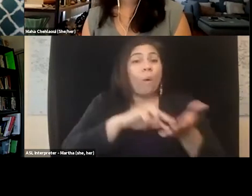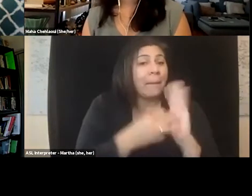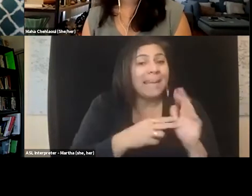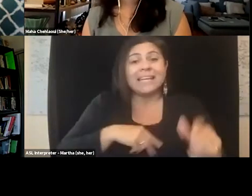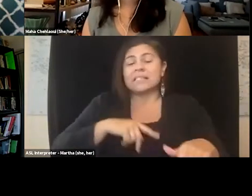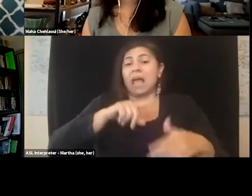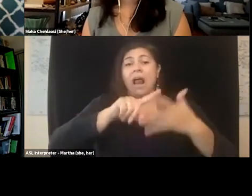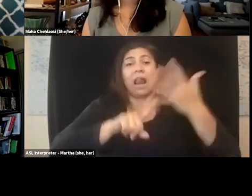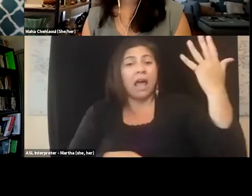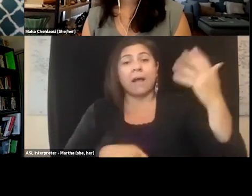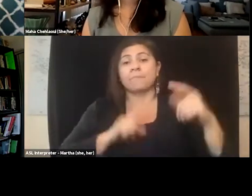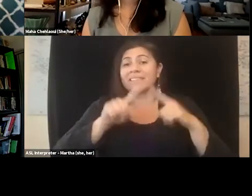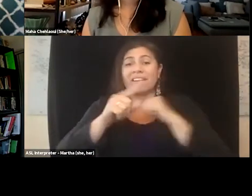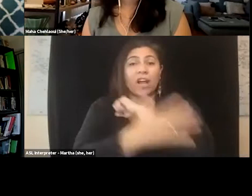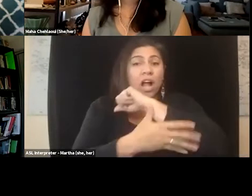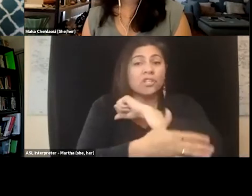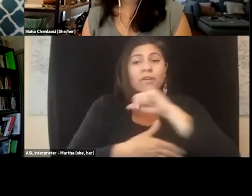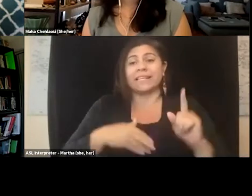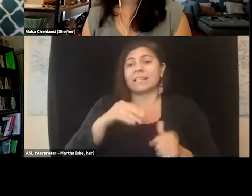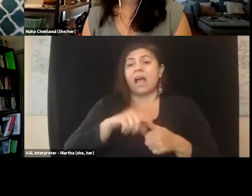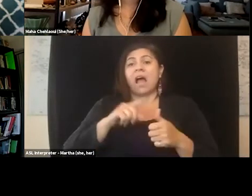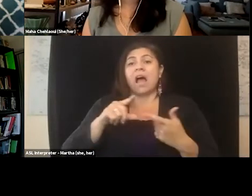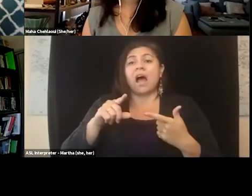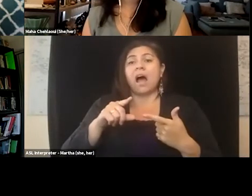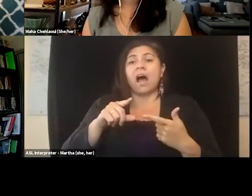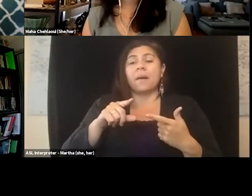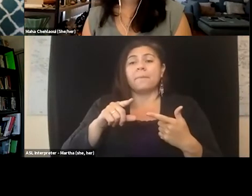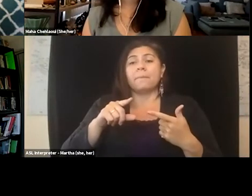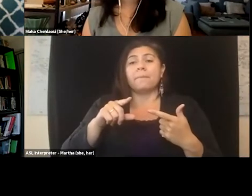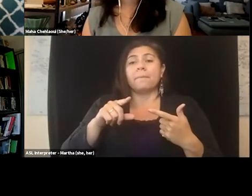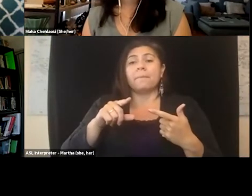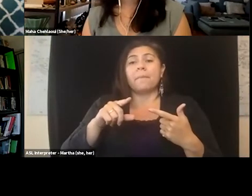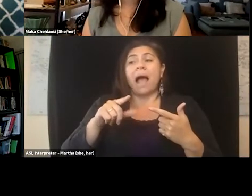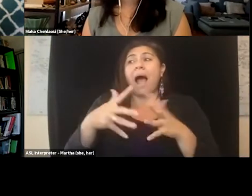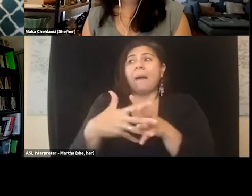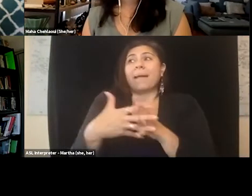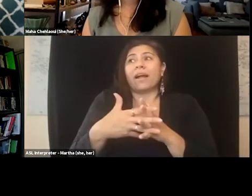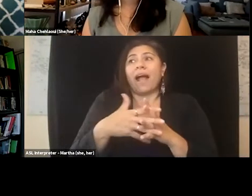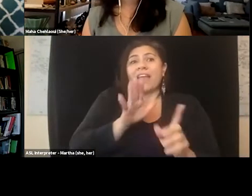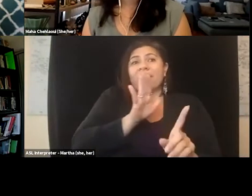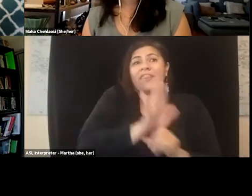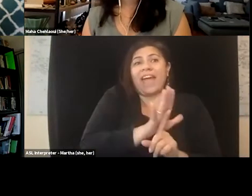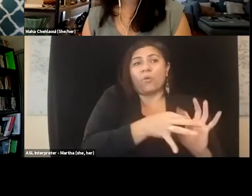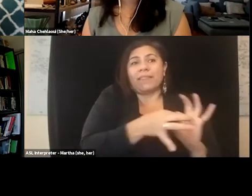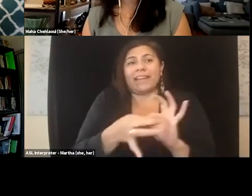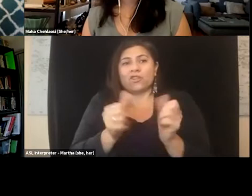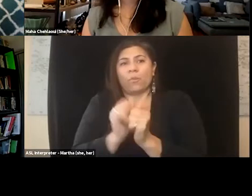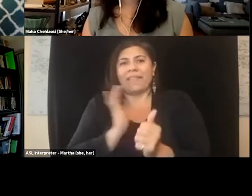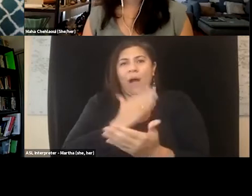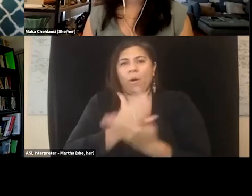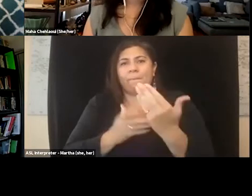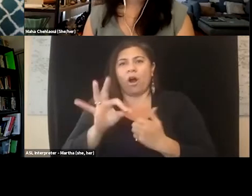Palestine, Israel, Lebanon. America's relation with our part of the world has